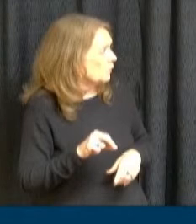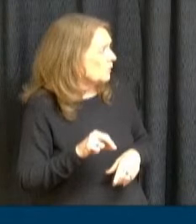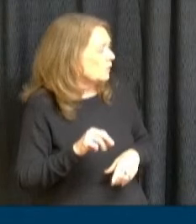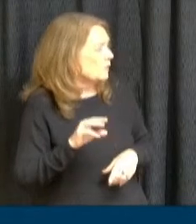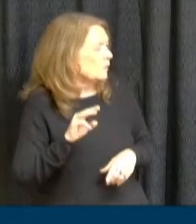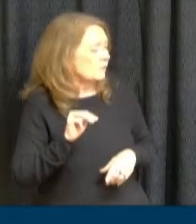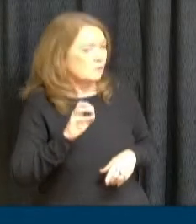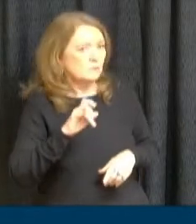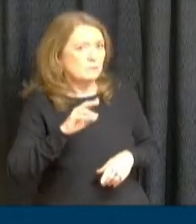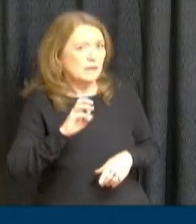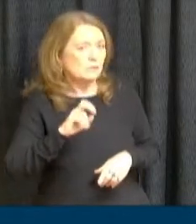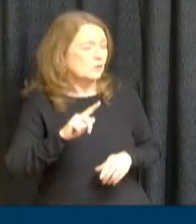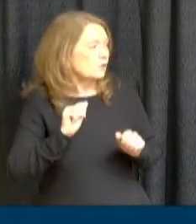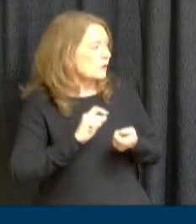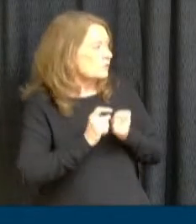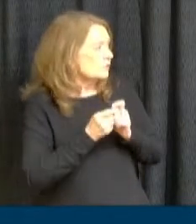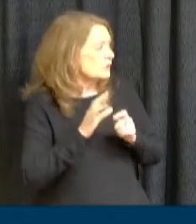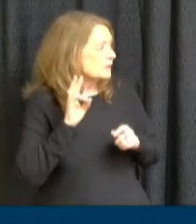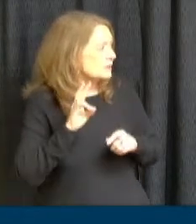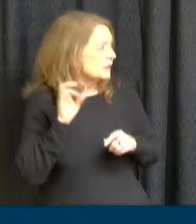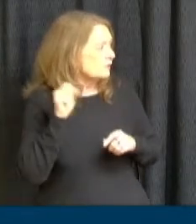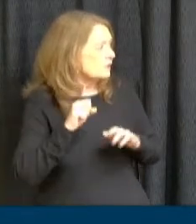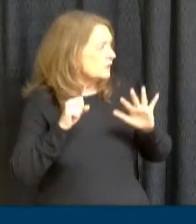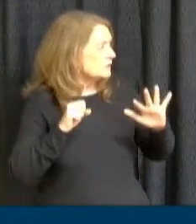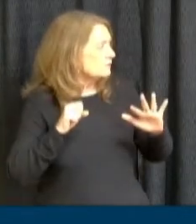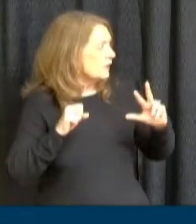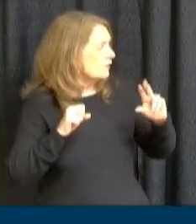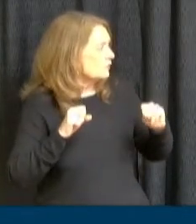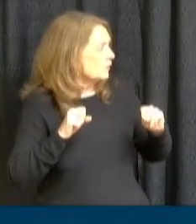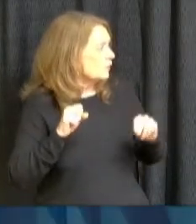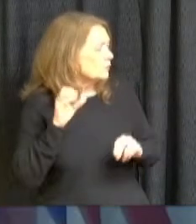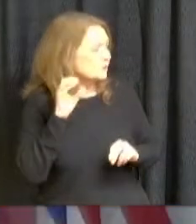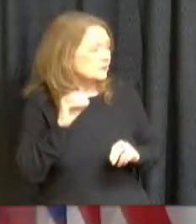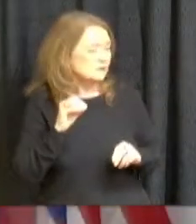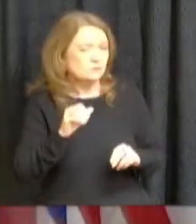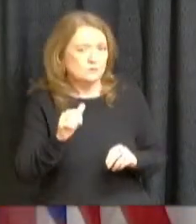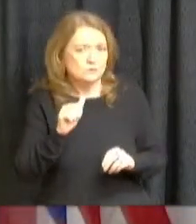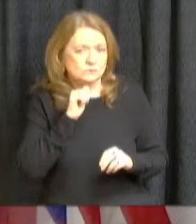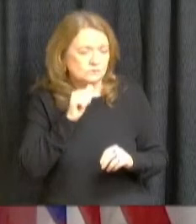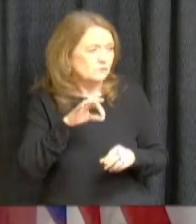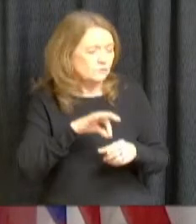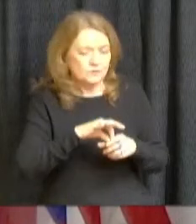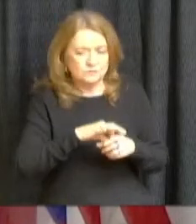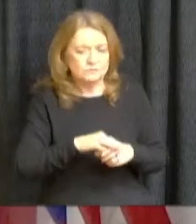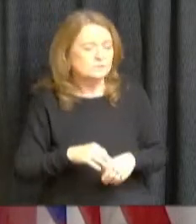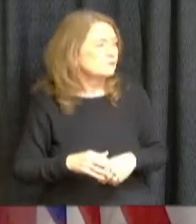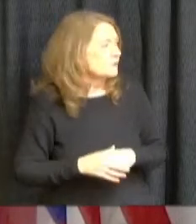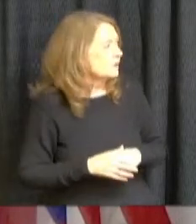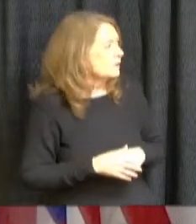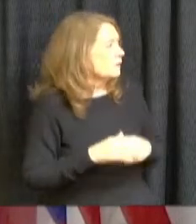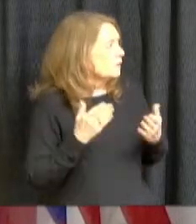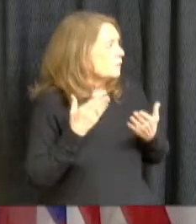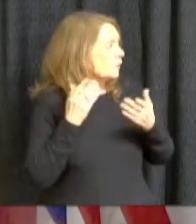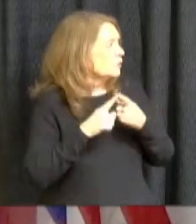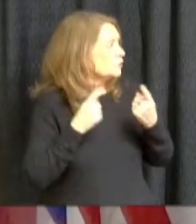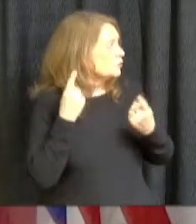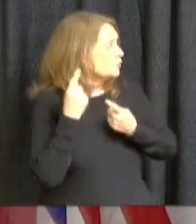Clerk. 7 yes, 5 no, 0 abstain. Okay. Motion to consider